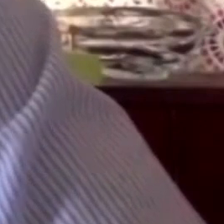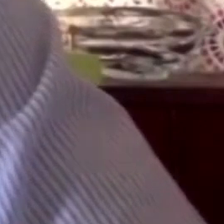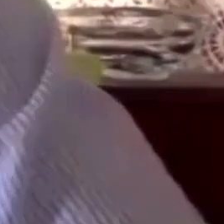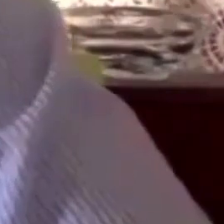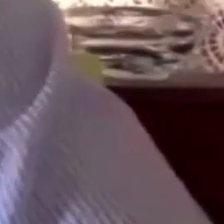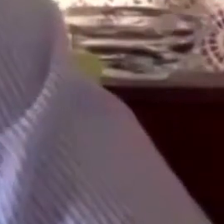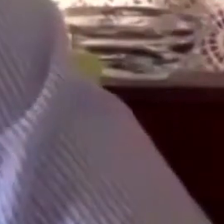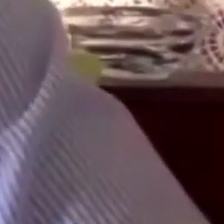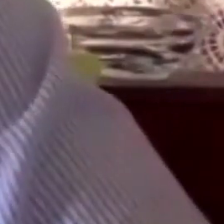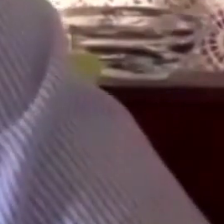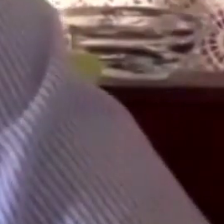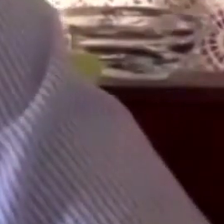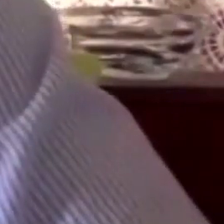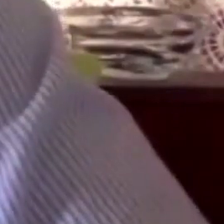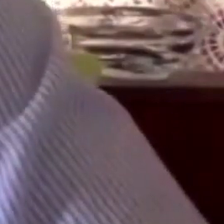worse.